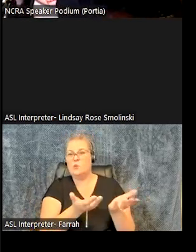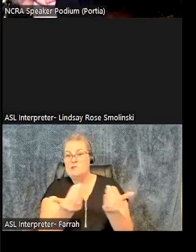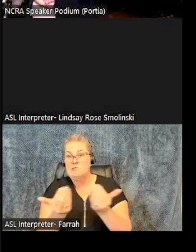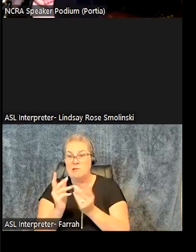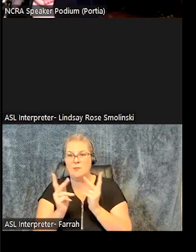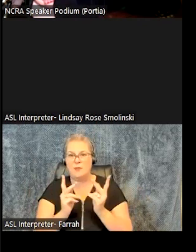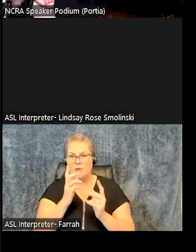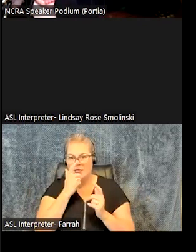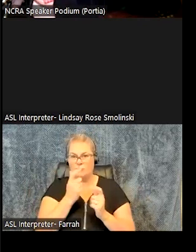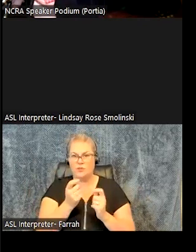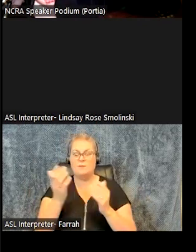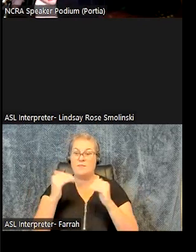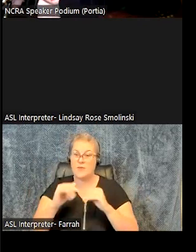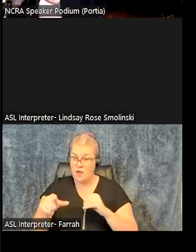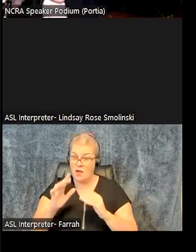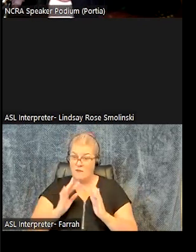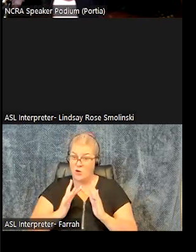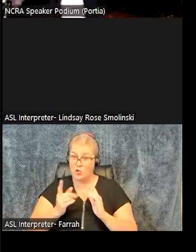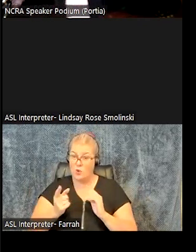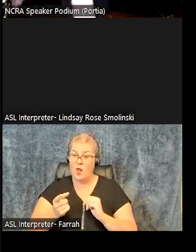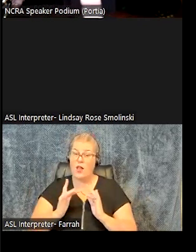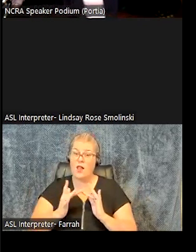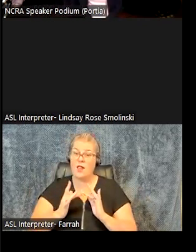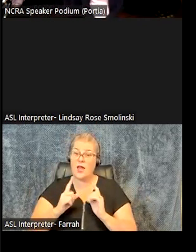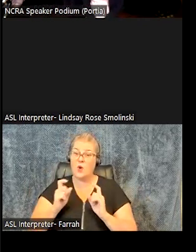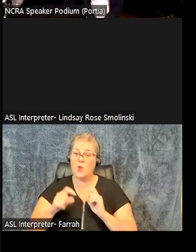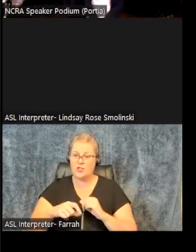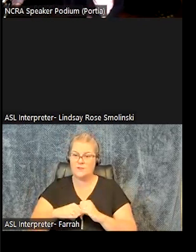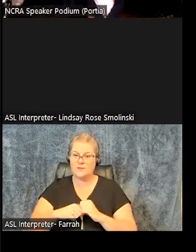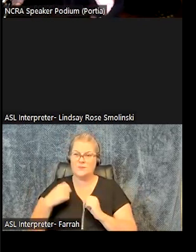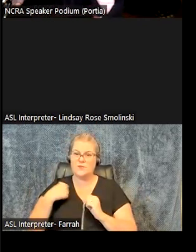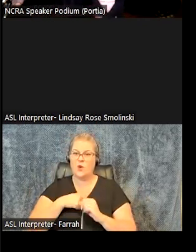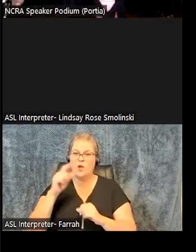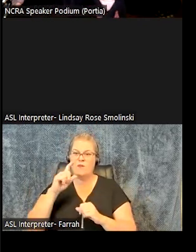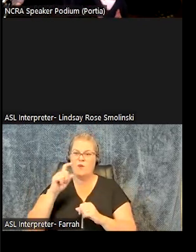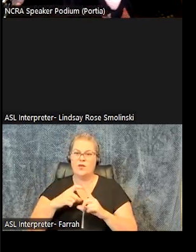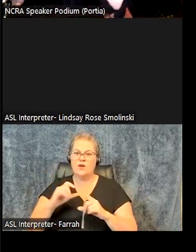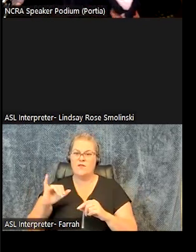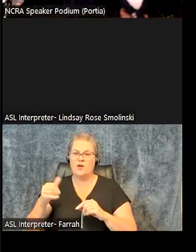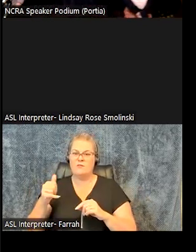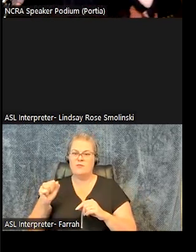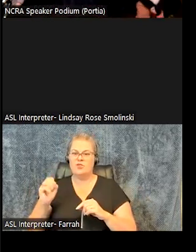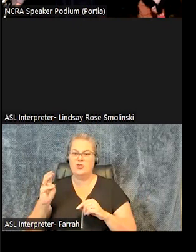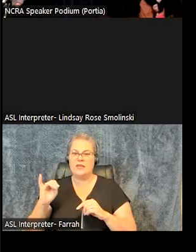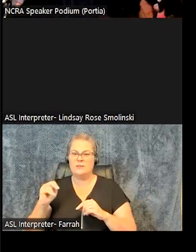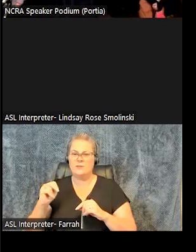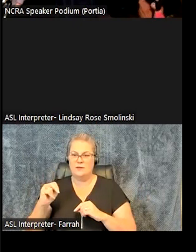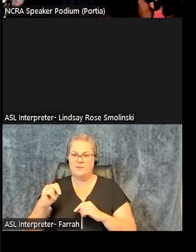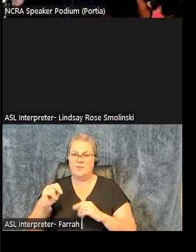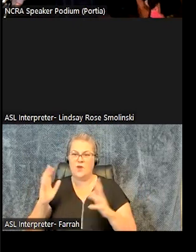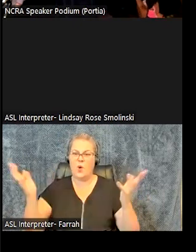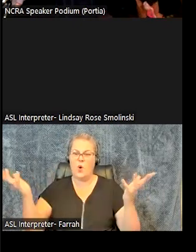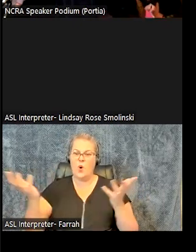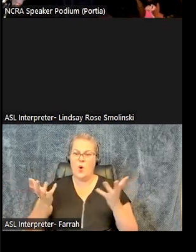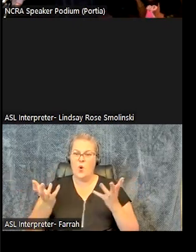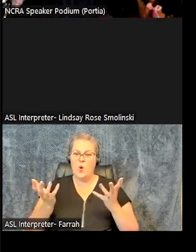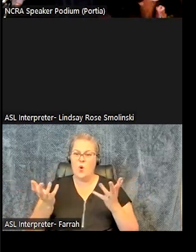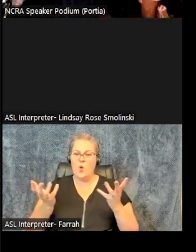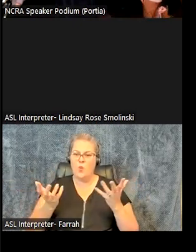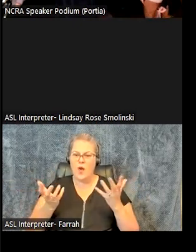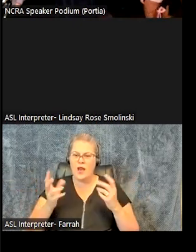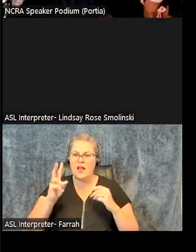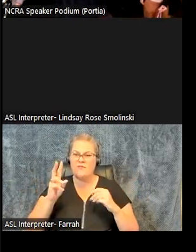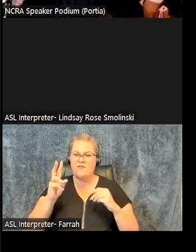Great. From our virtual world. We have a question from Jasmine Liu. What have vinyl records been repurposed,